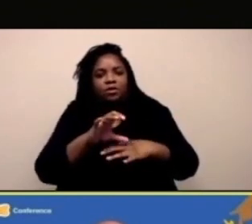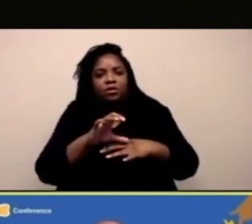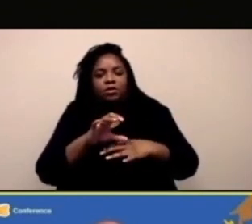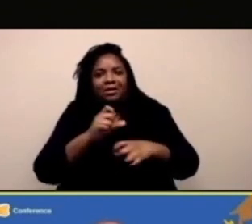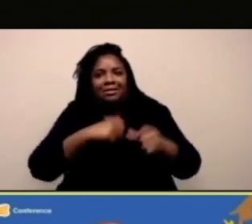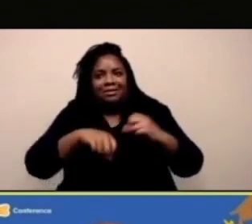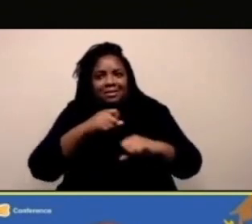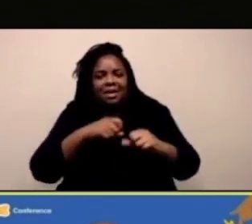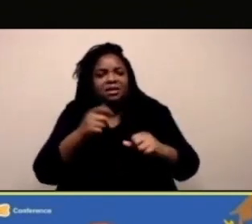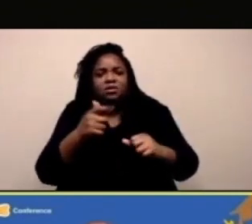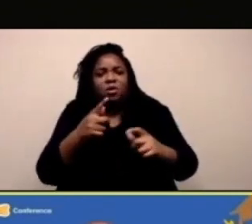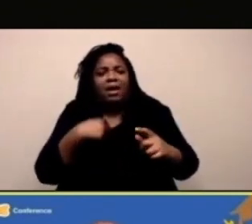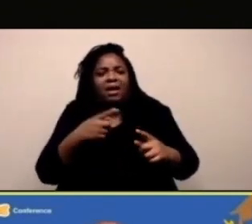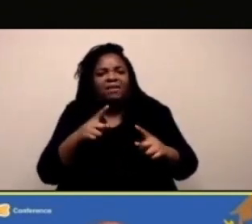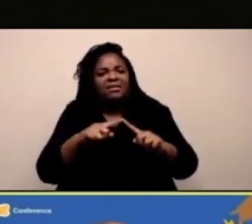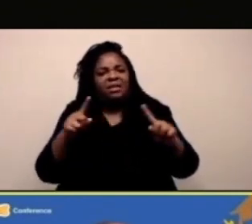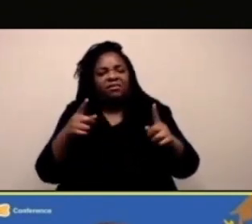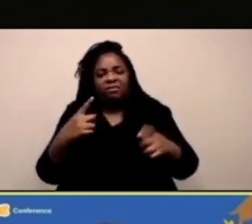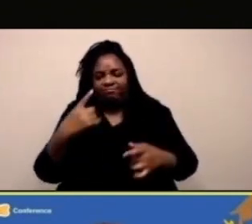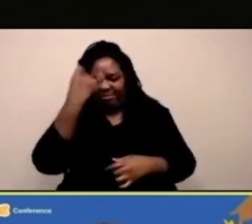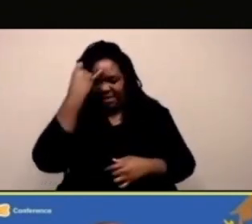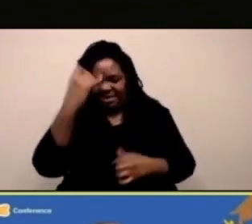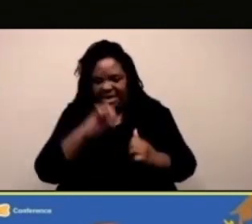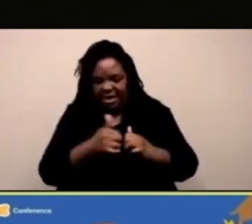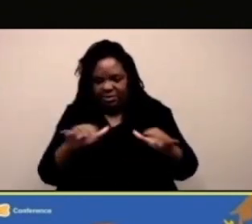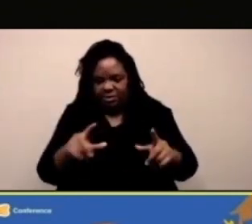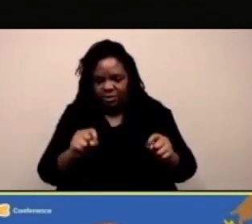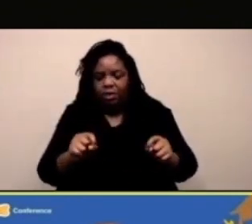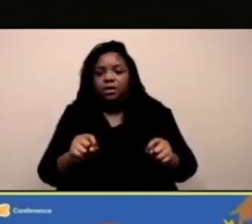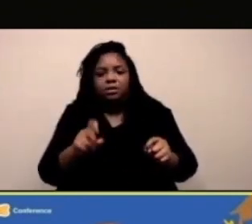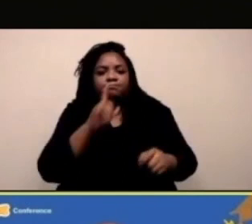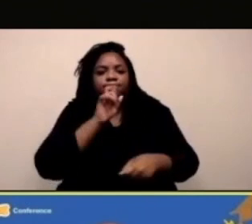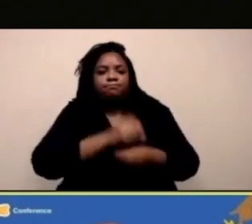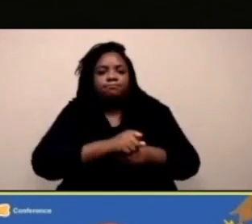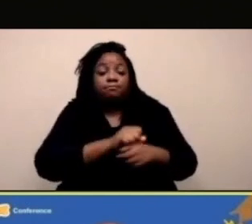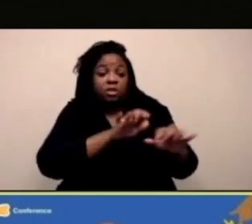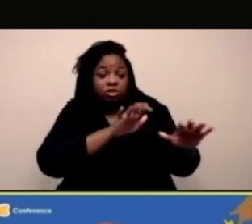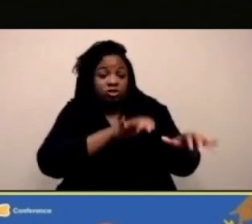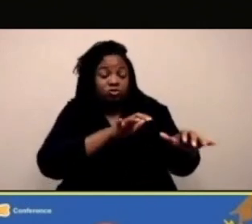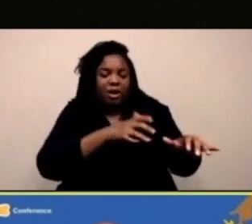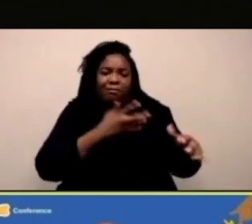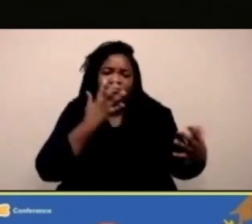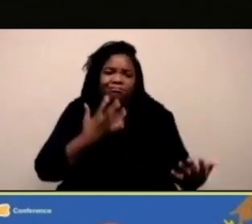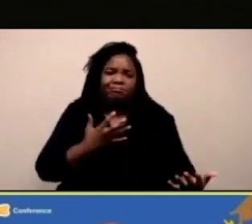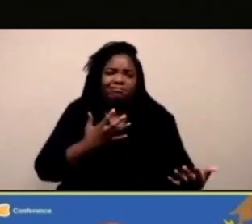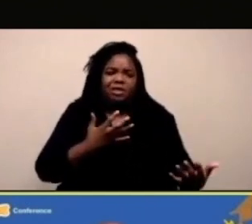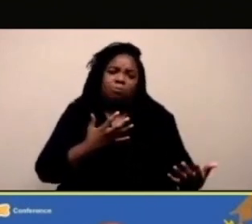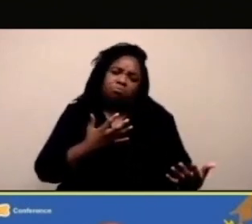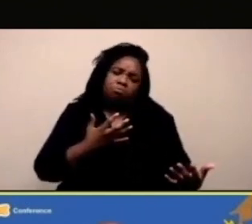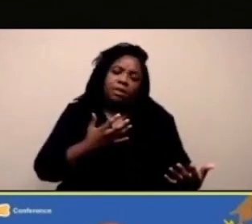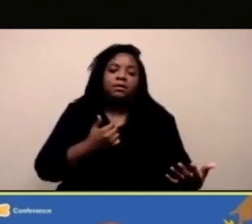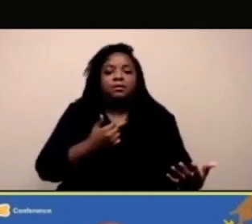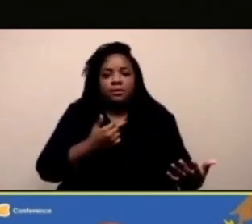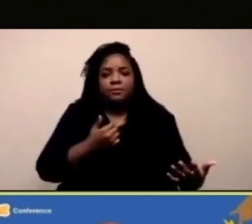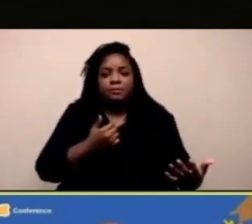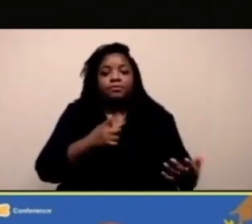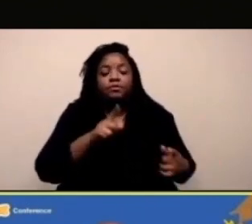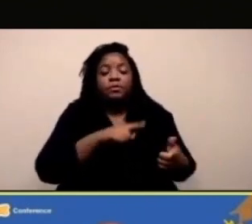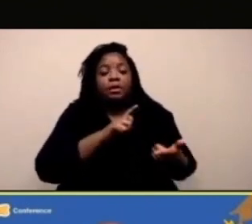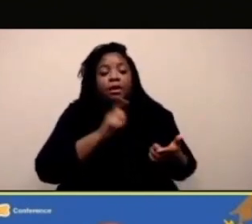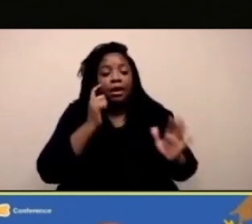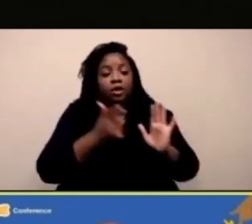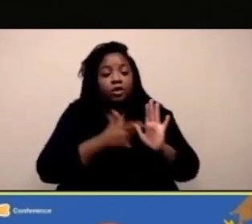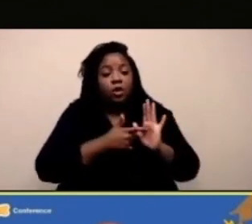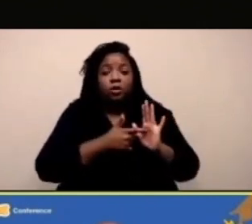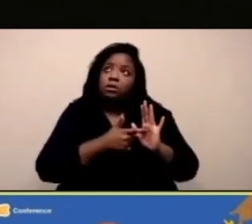their own interpretation of it, and that's great. And so definitely it's raining, which makes me sad. But I noticed that the